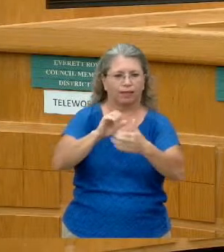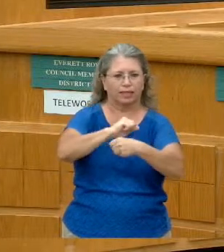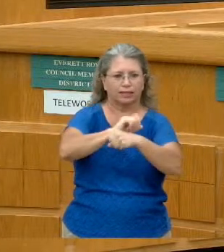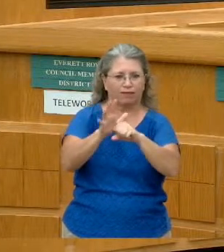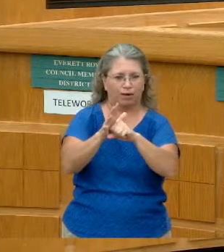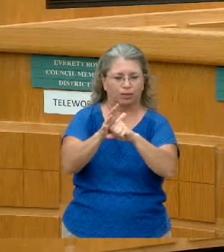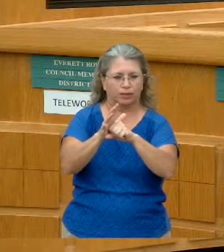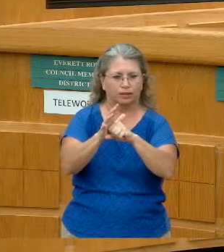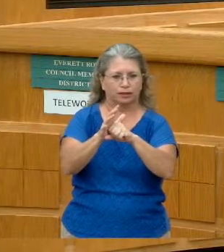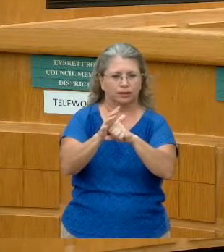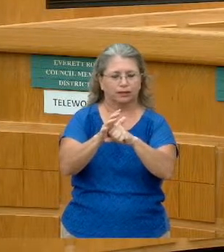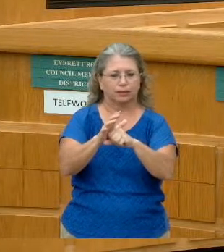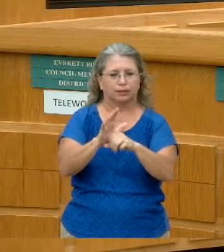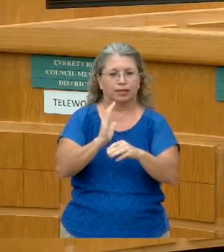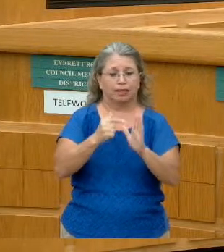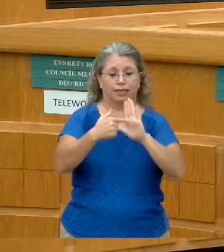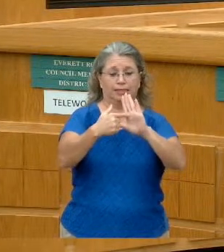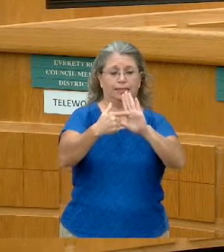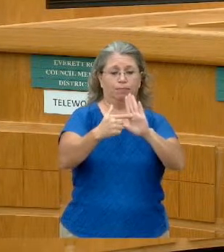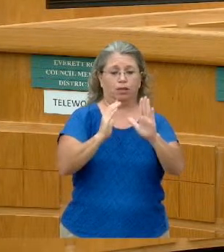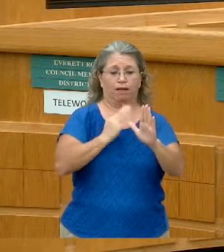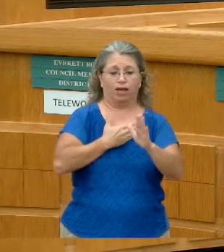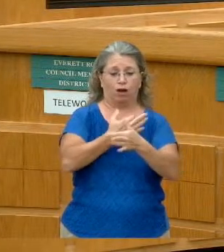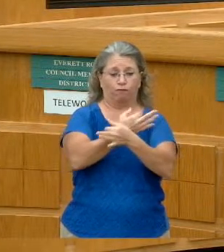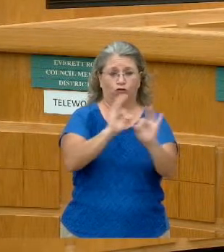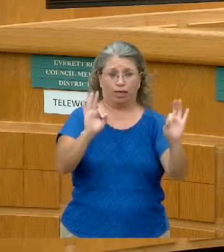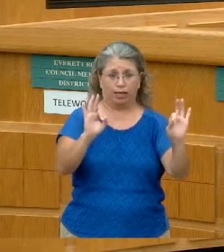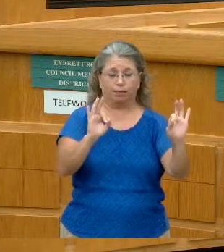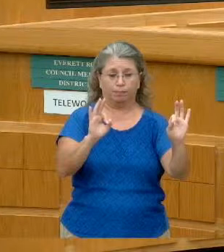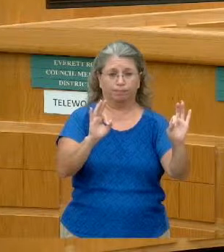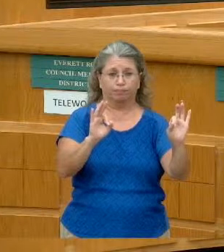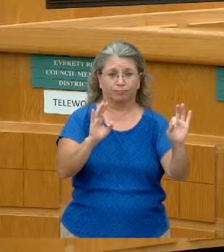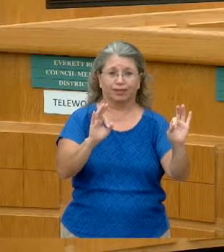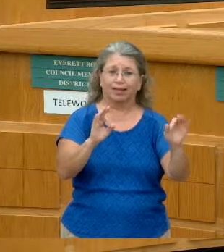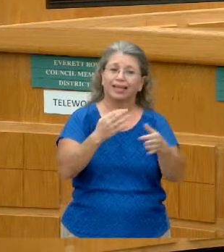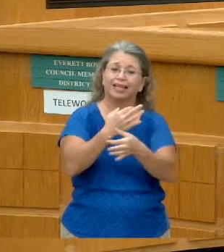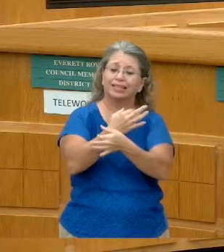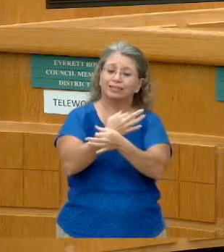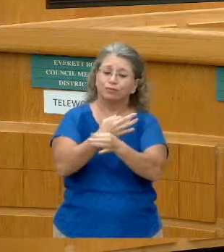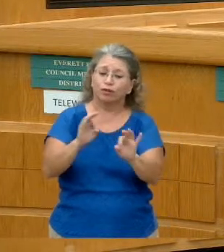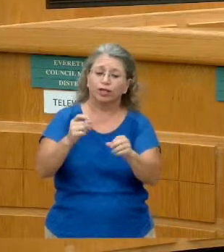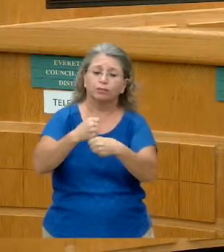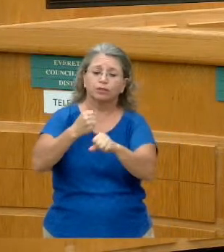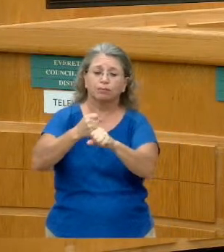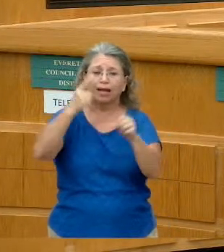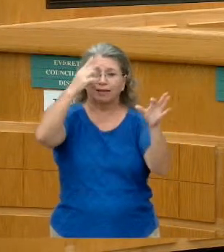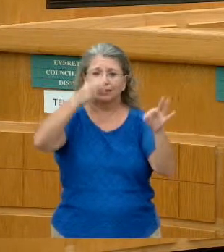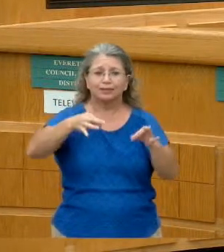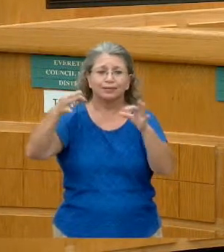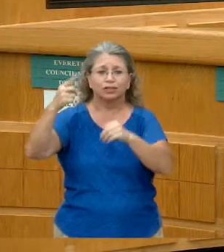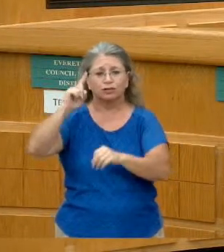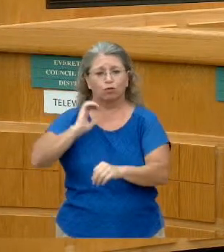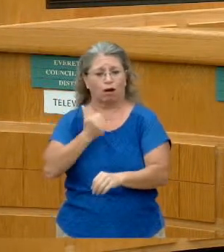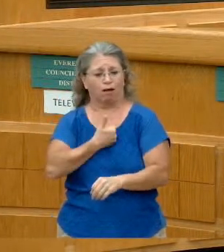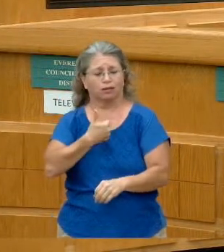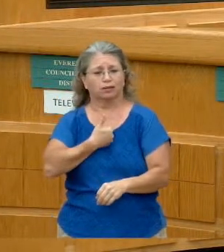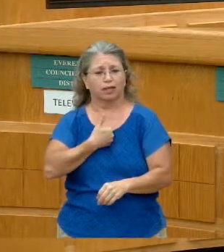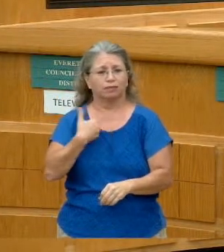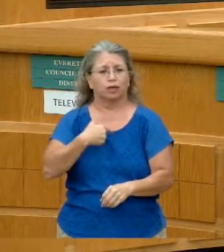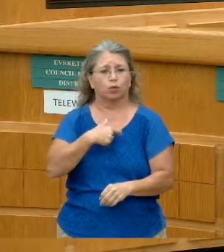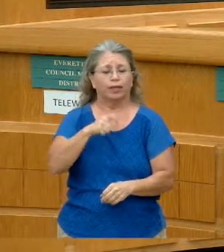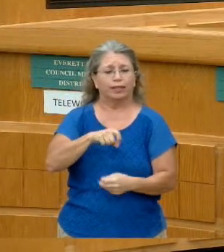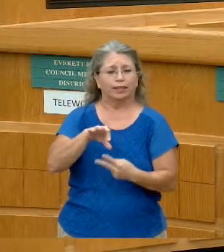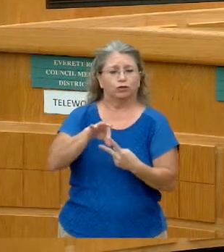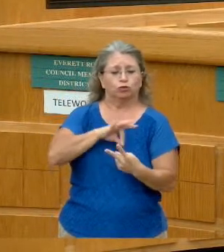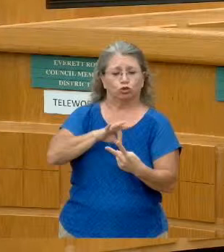of our freedom is our freedom to make decisions for ourselves, and we need to choose